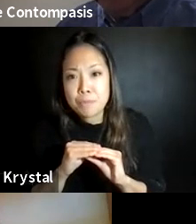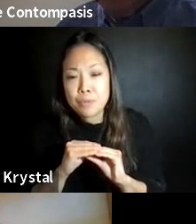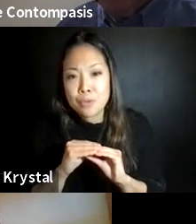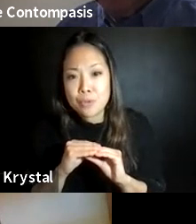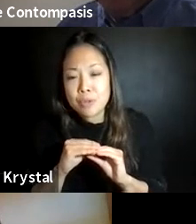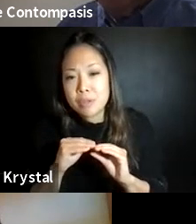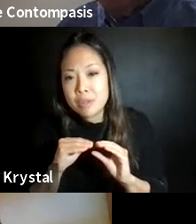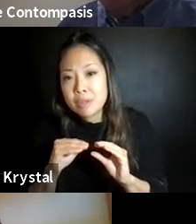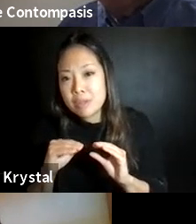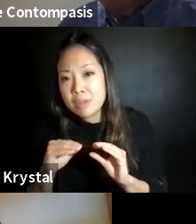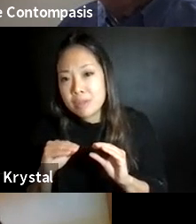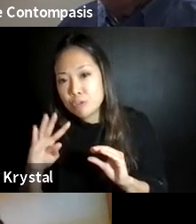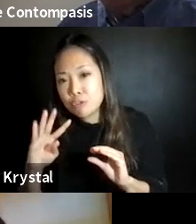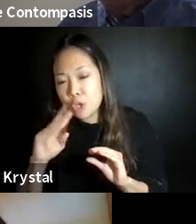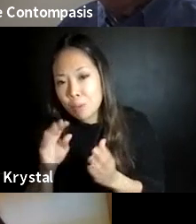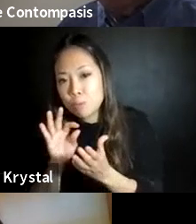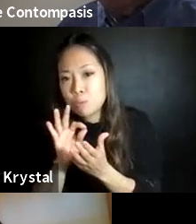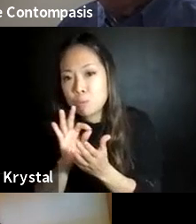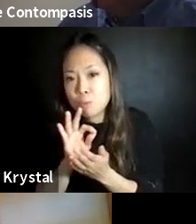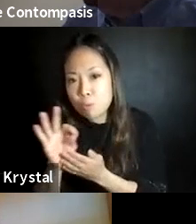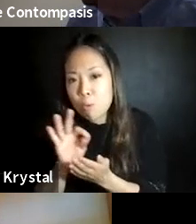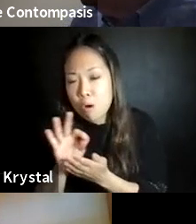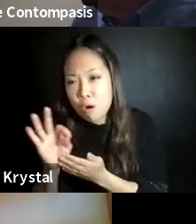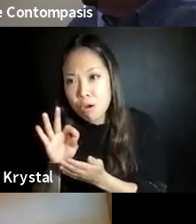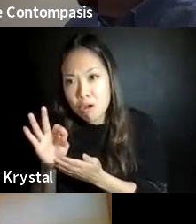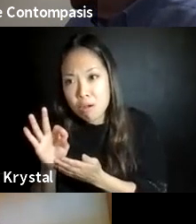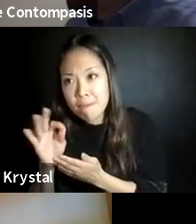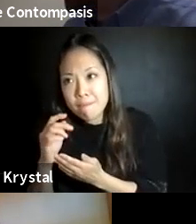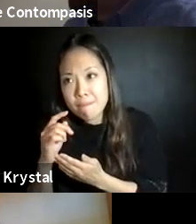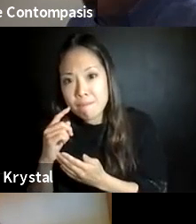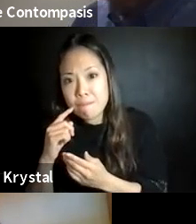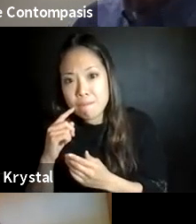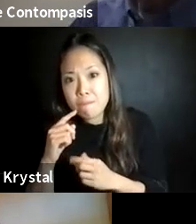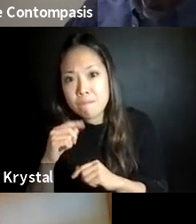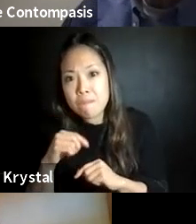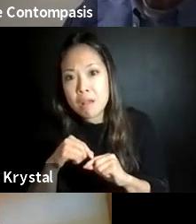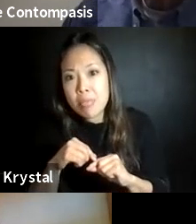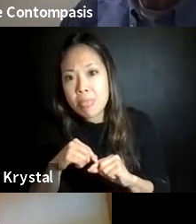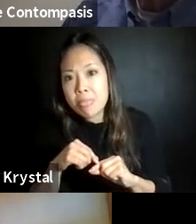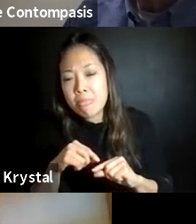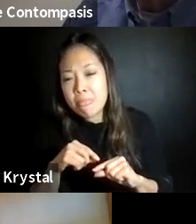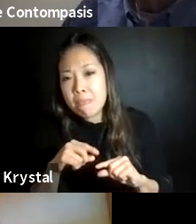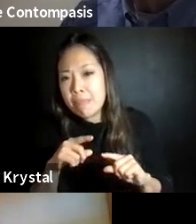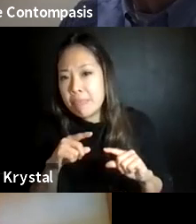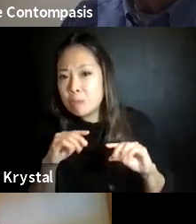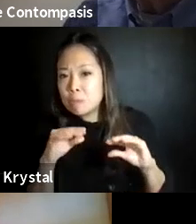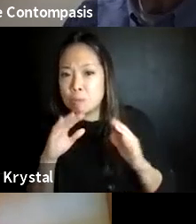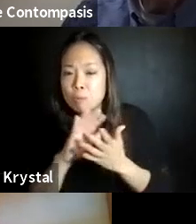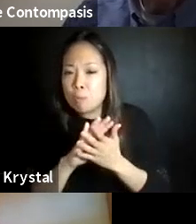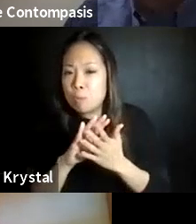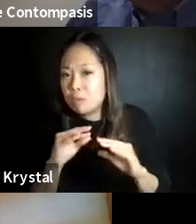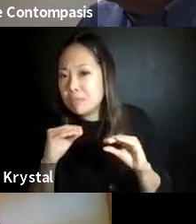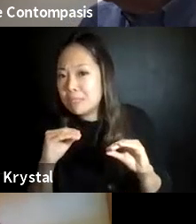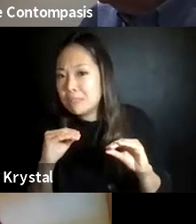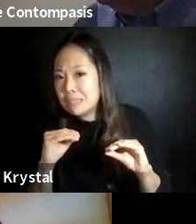The policy, in fact, teach students to become a liar and a cheater. I don't think this is any